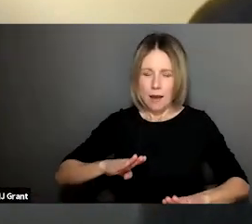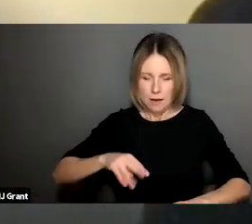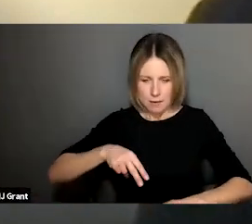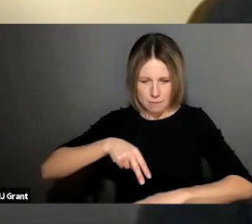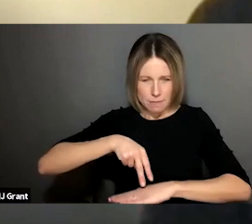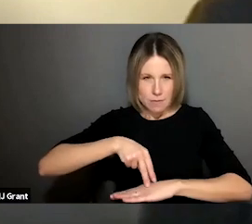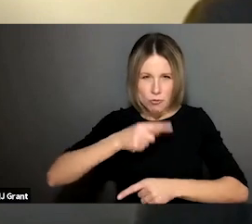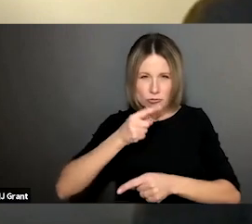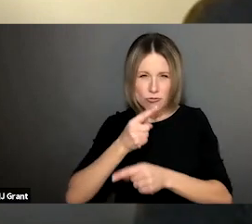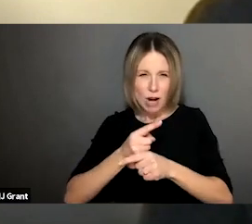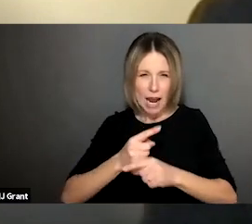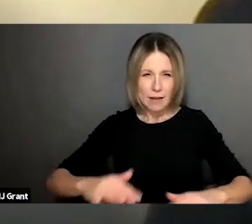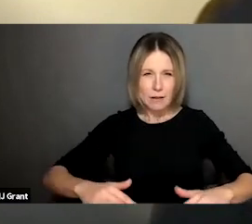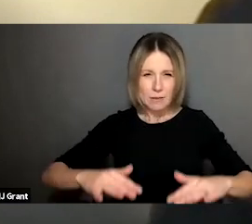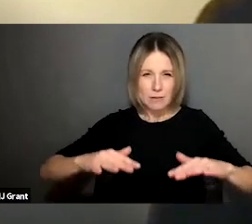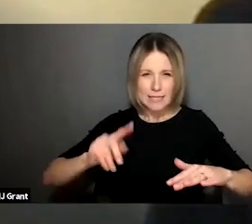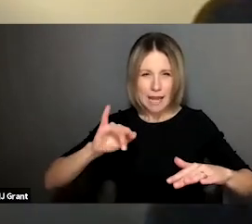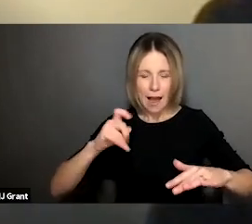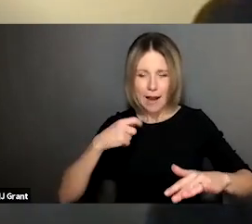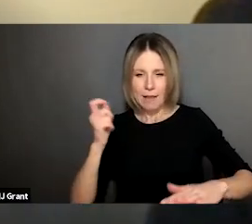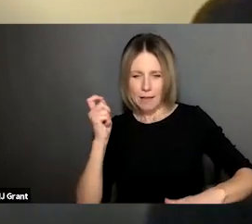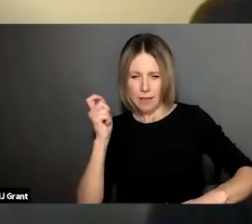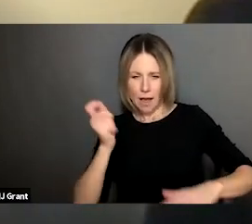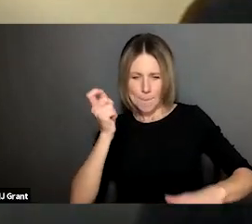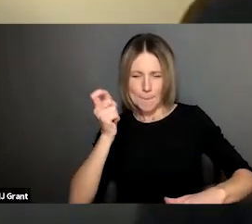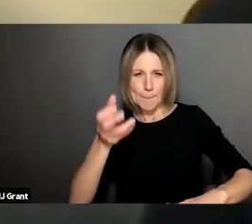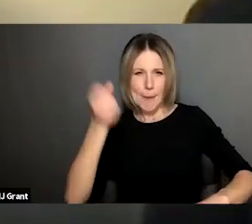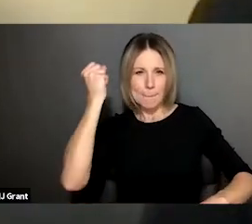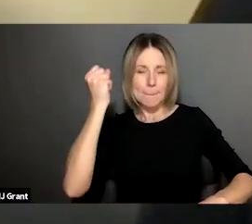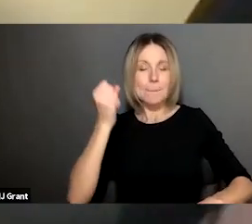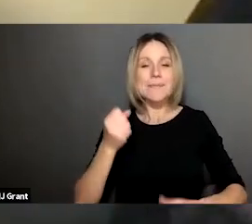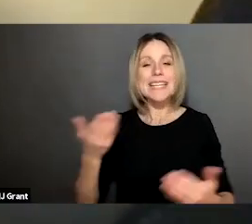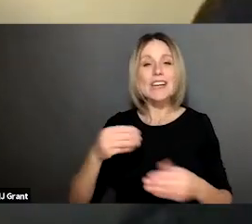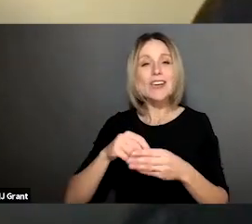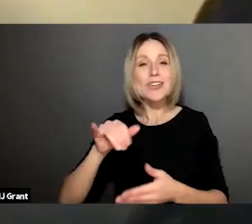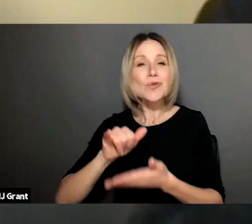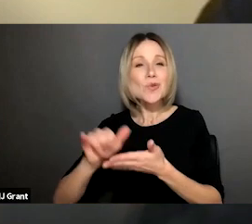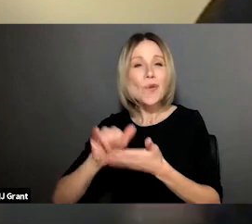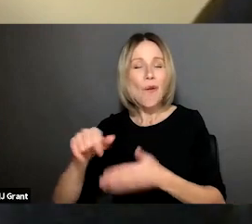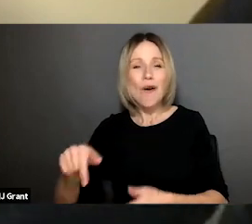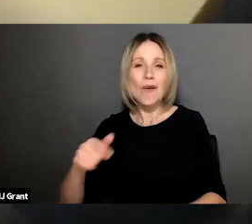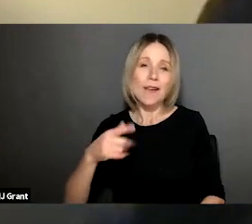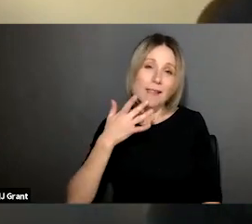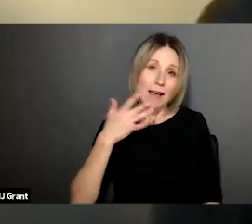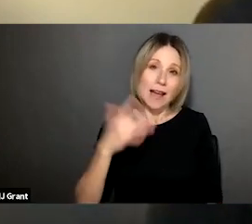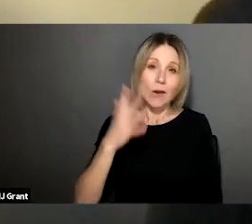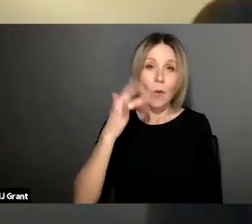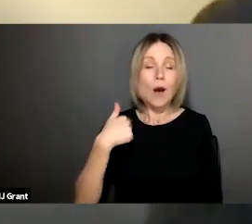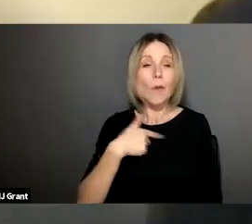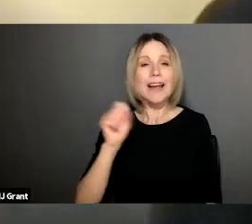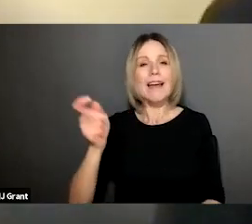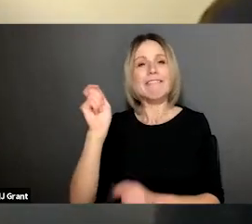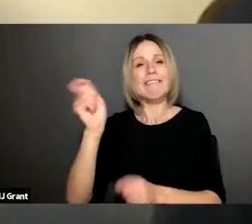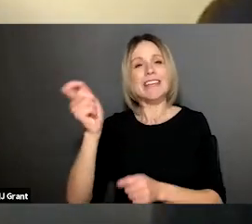the right tide. Here in New York, we have the glory of being able to fish over some white